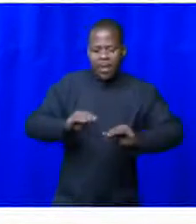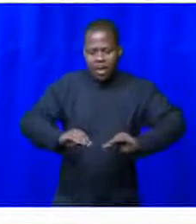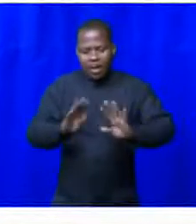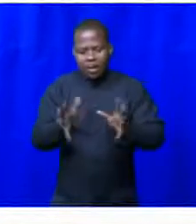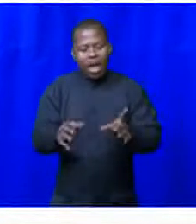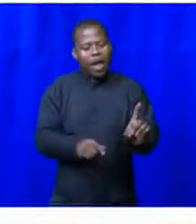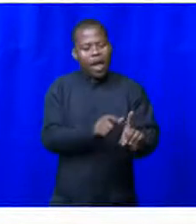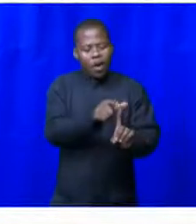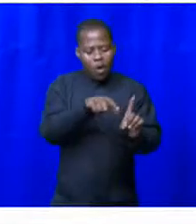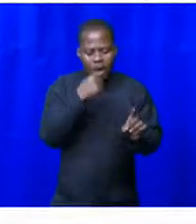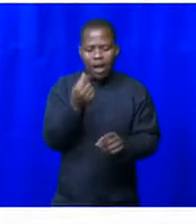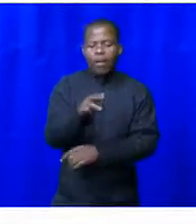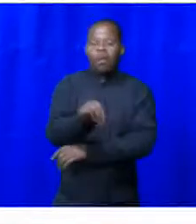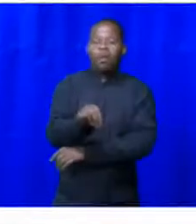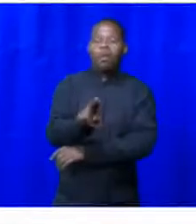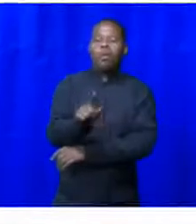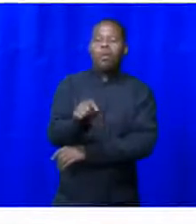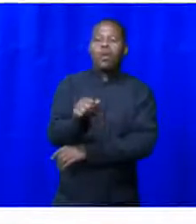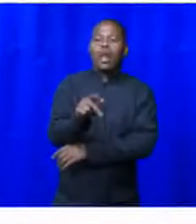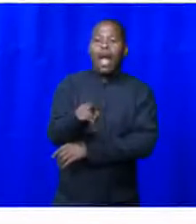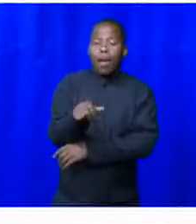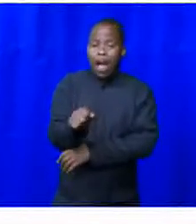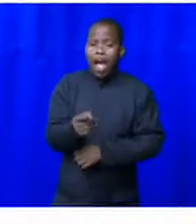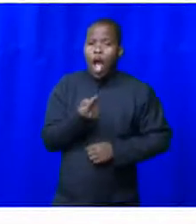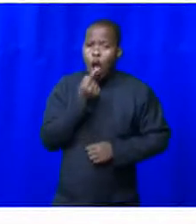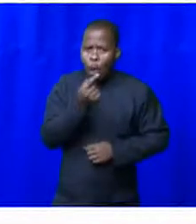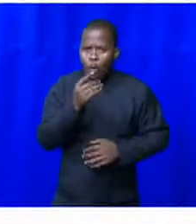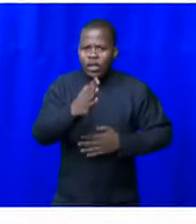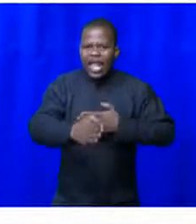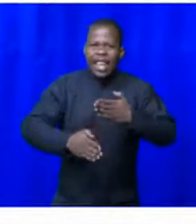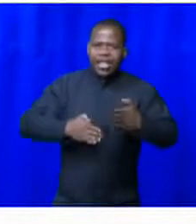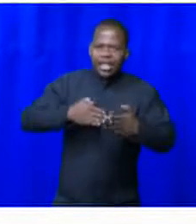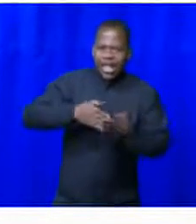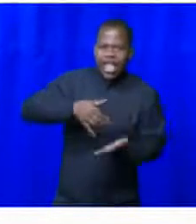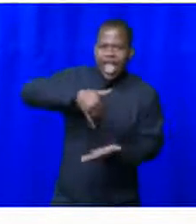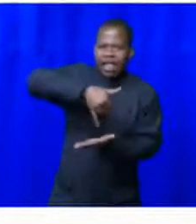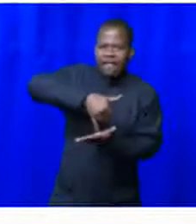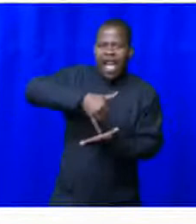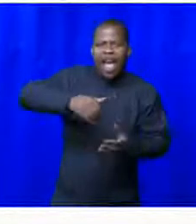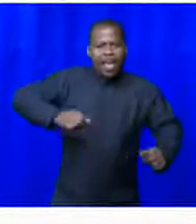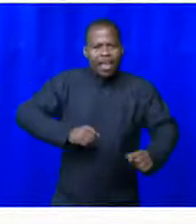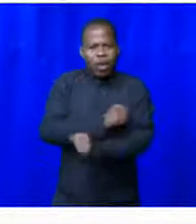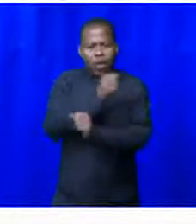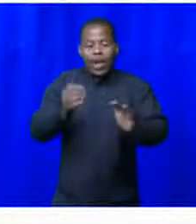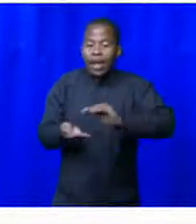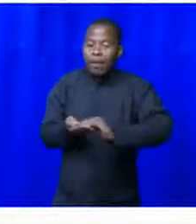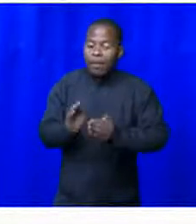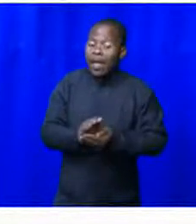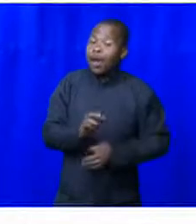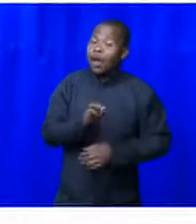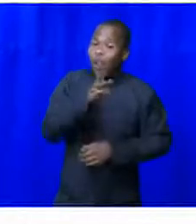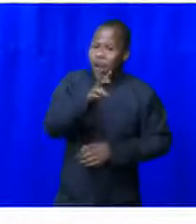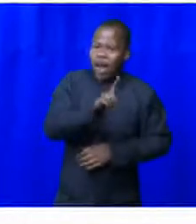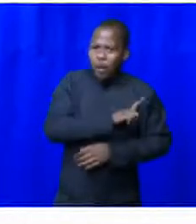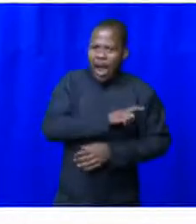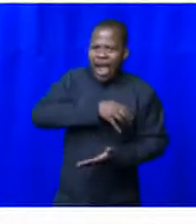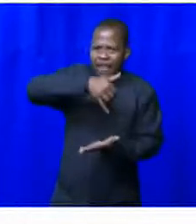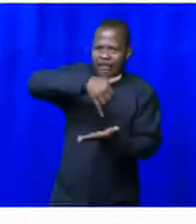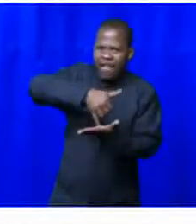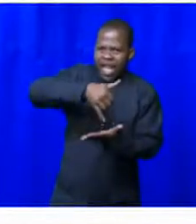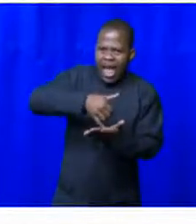uthi batimisele ukuthi bachubeke nekwakha umlando wabo waleli cembu lekuphakamisa lendzebe